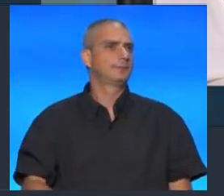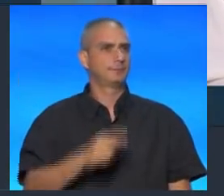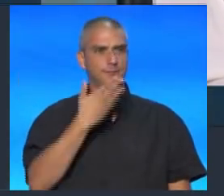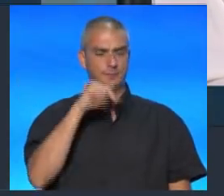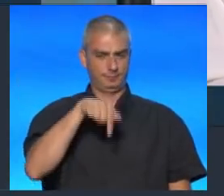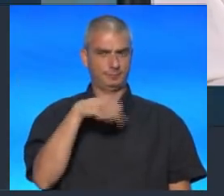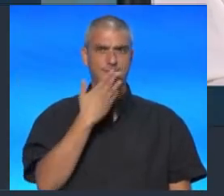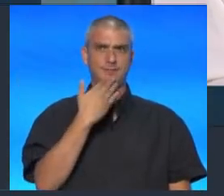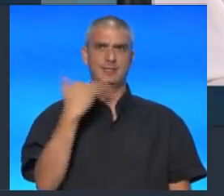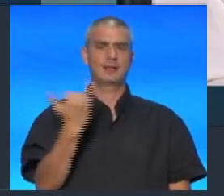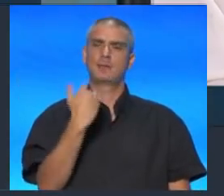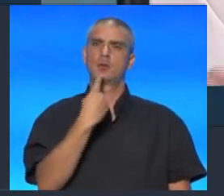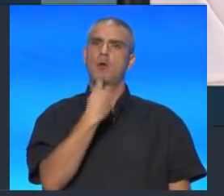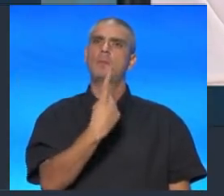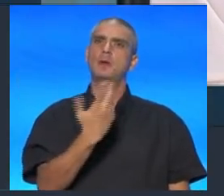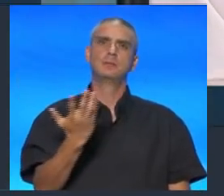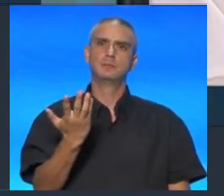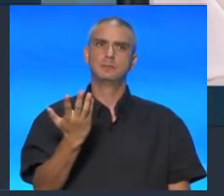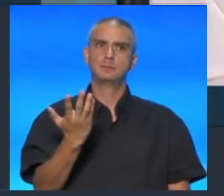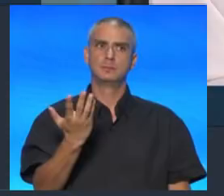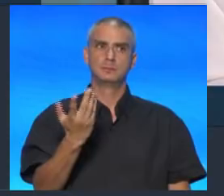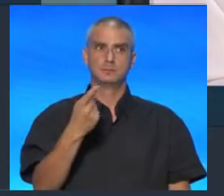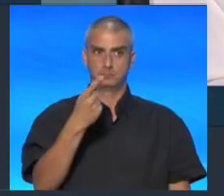is customary to ask, are you